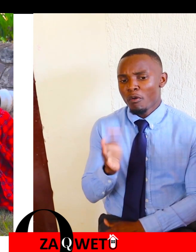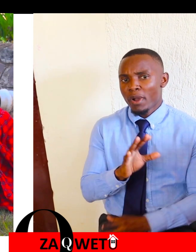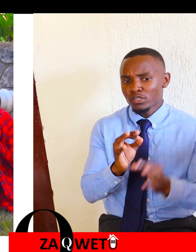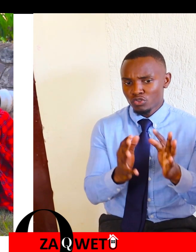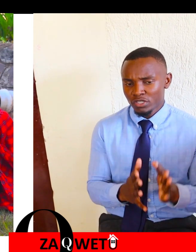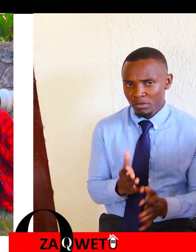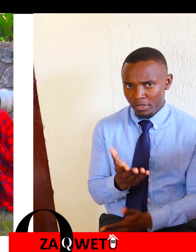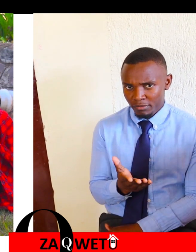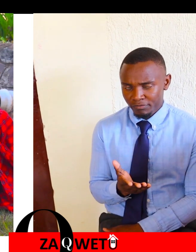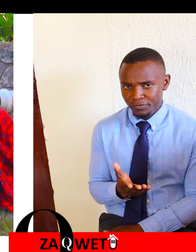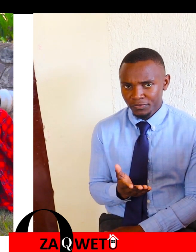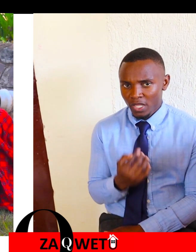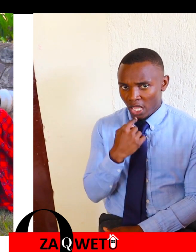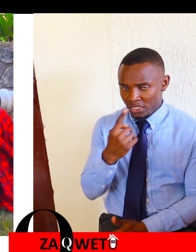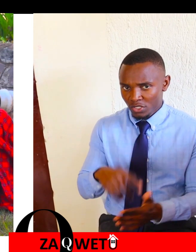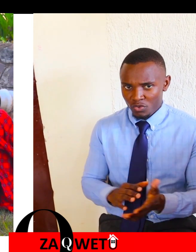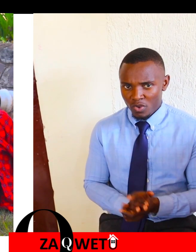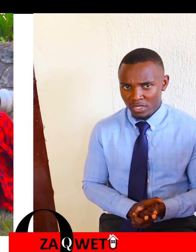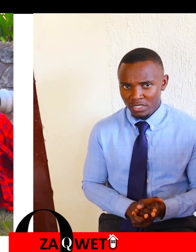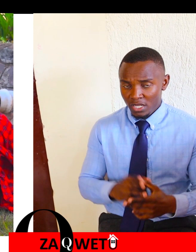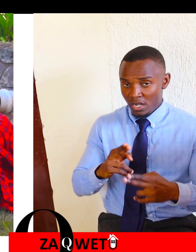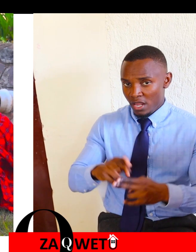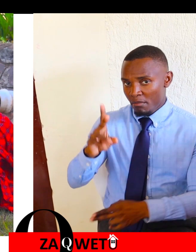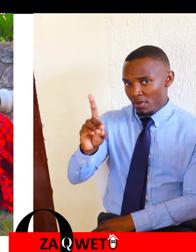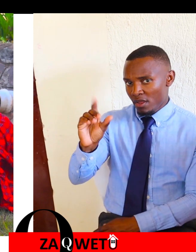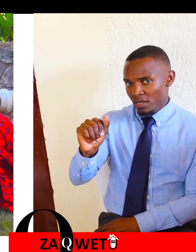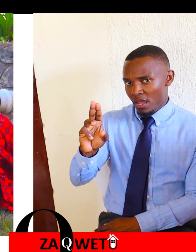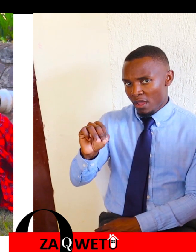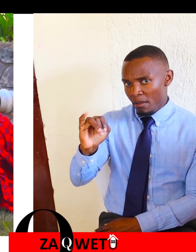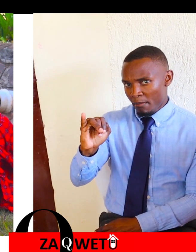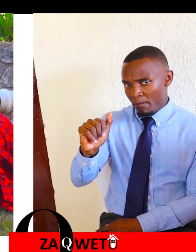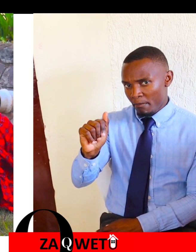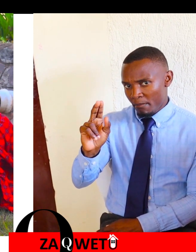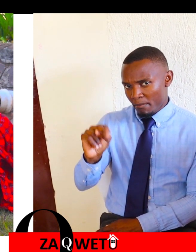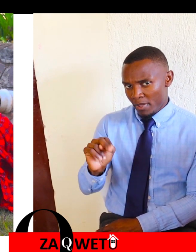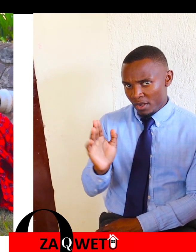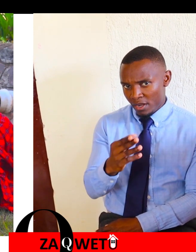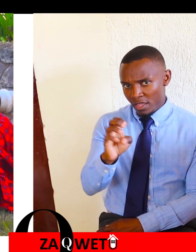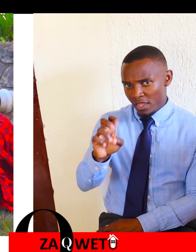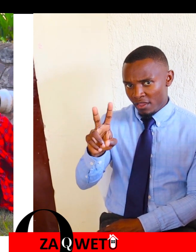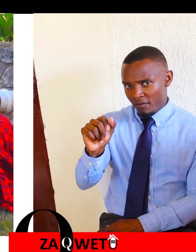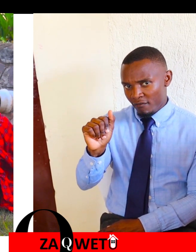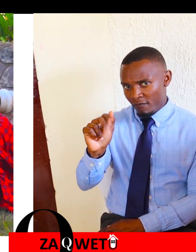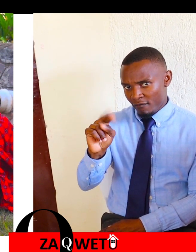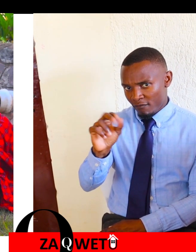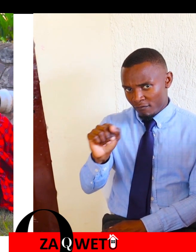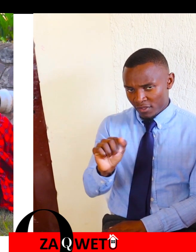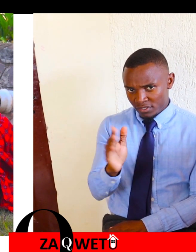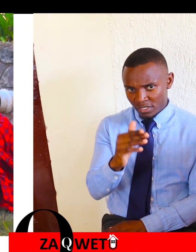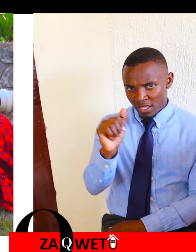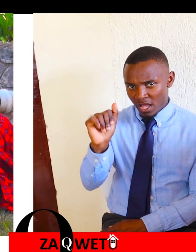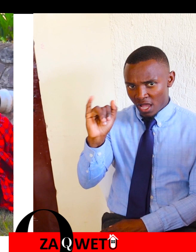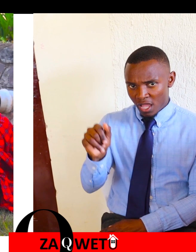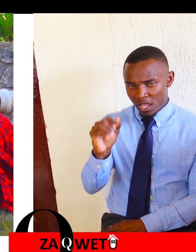get back to our interpreter right here. Umetuambia unaitwa Damian. Yes. Damian